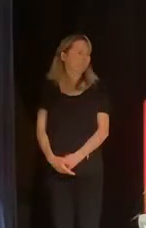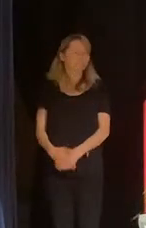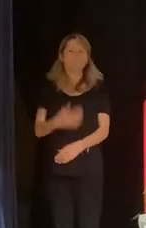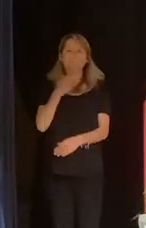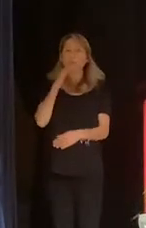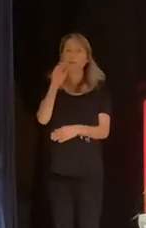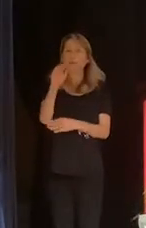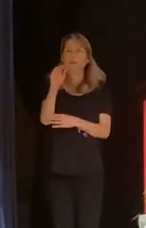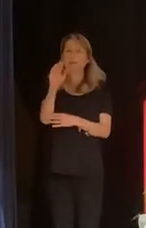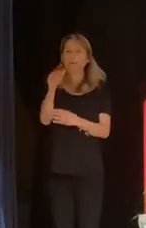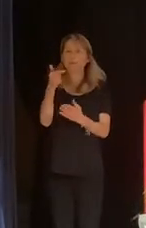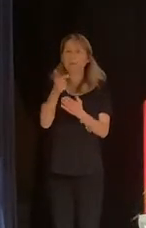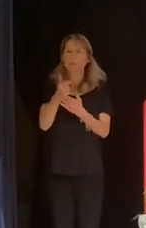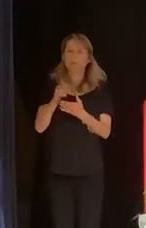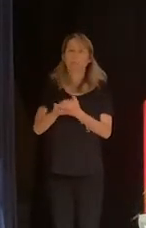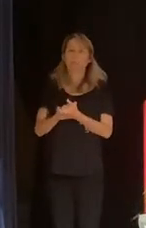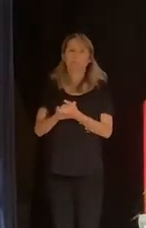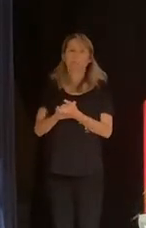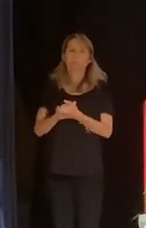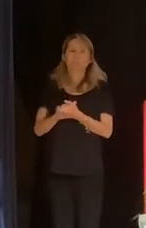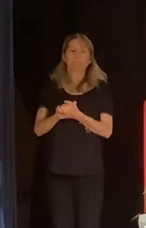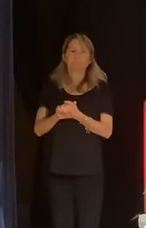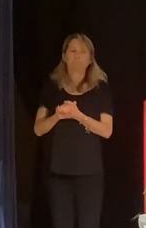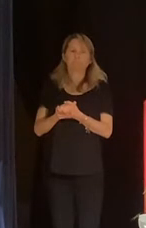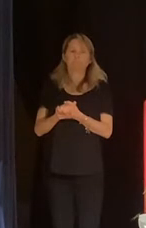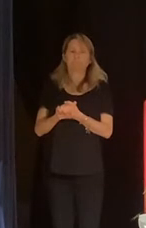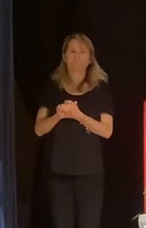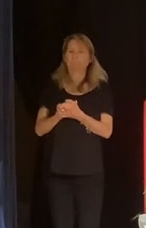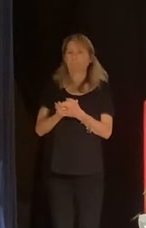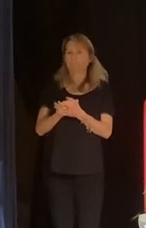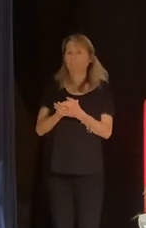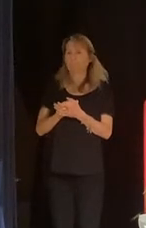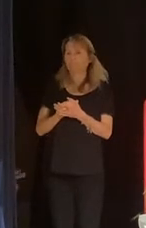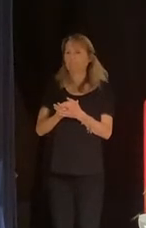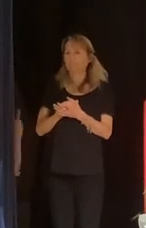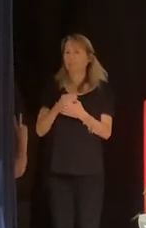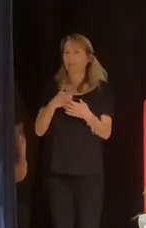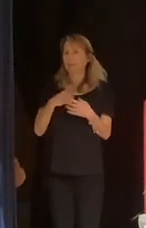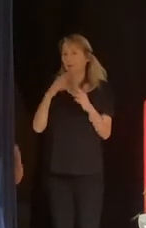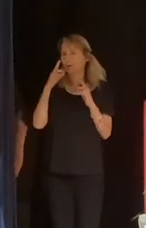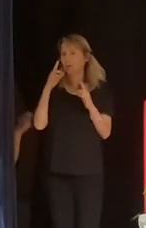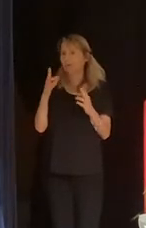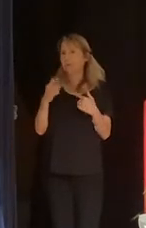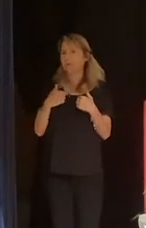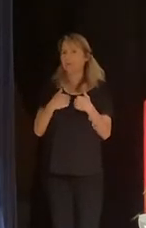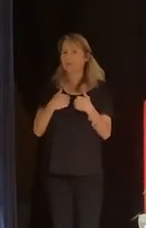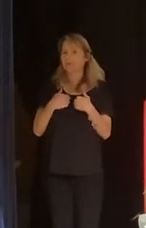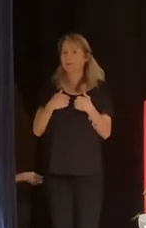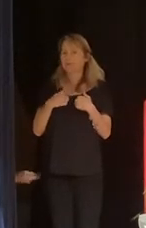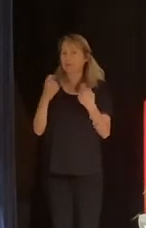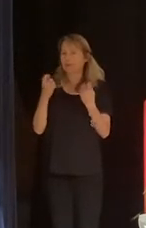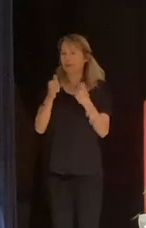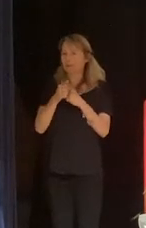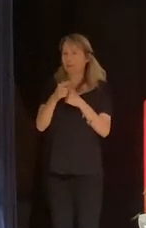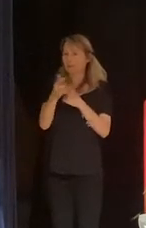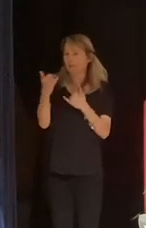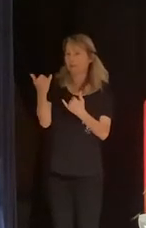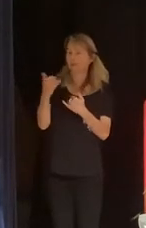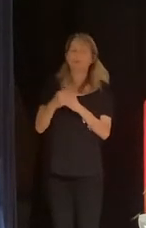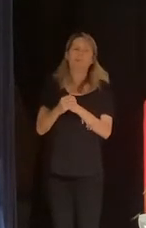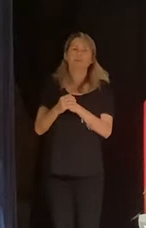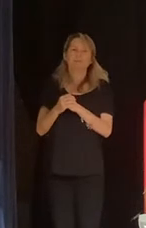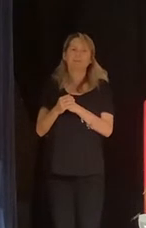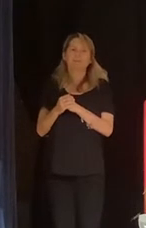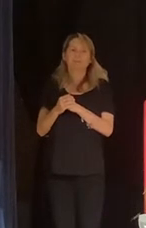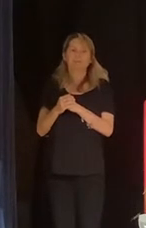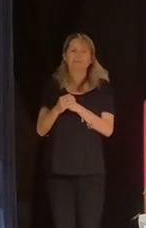Good evening, graduates. It is an honor for me to celebrate with you tonight. The